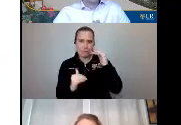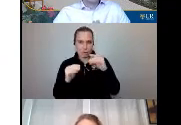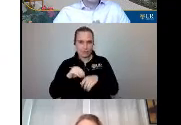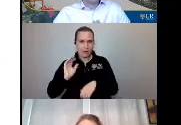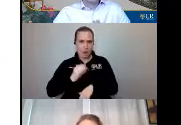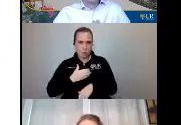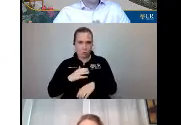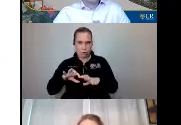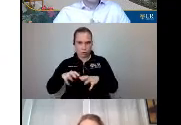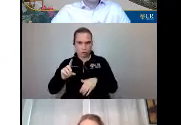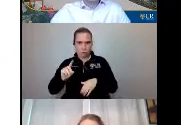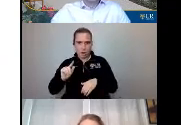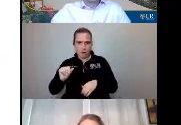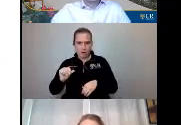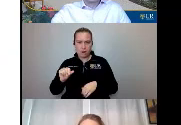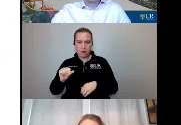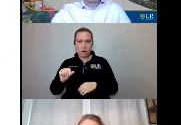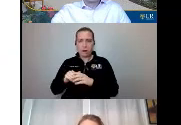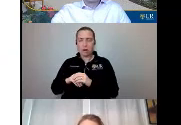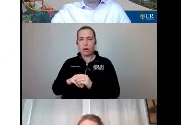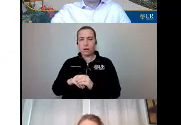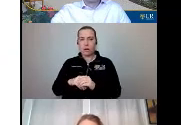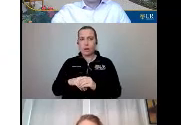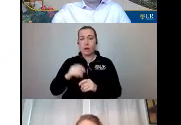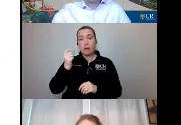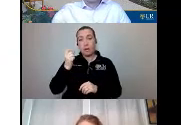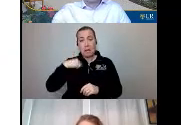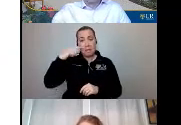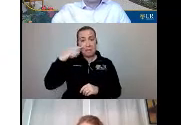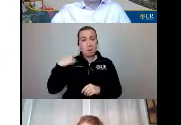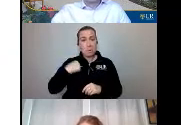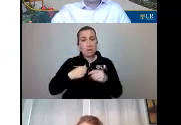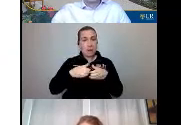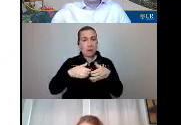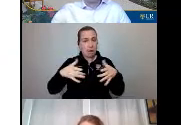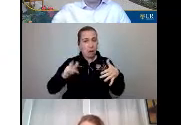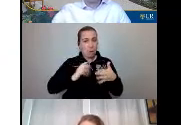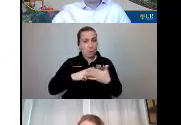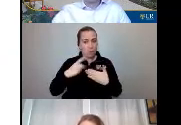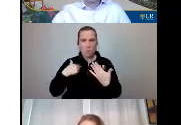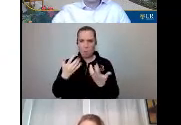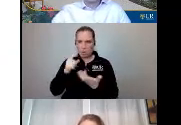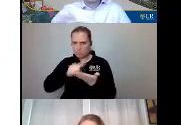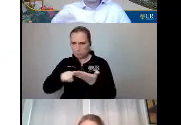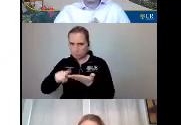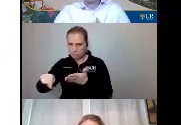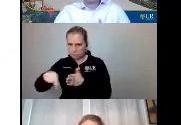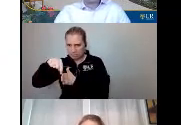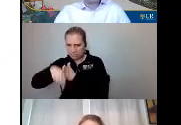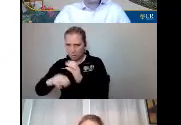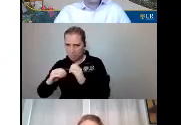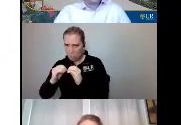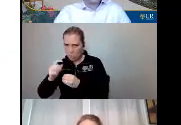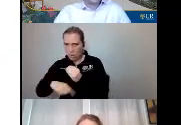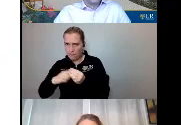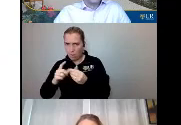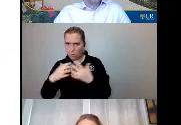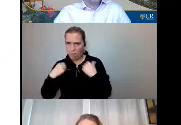Although I believe, as we continue to expand the program, that's certainly an area that we have interest in on a research side.